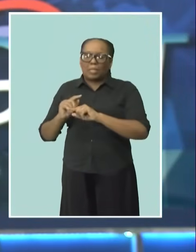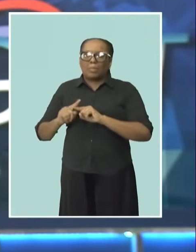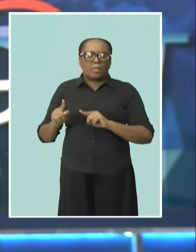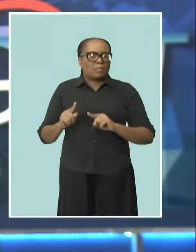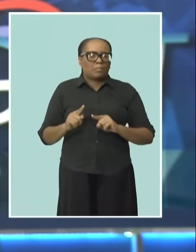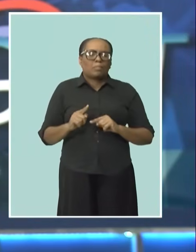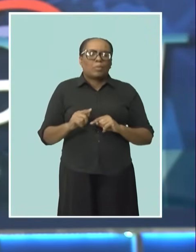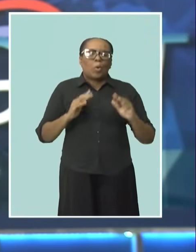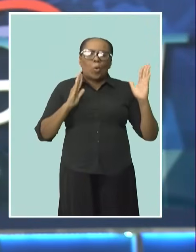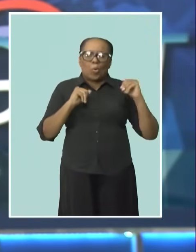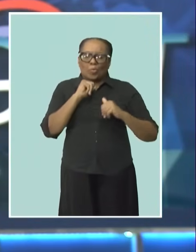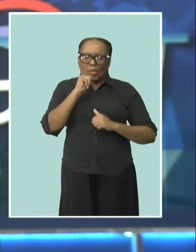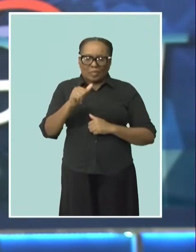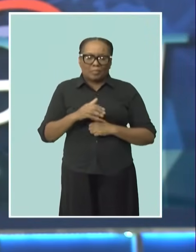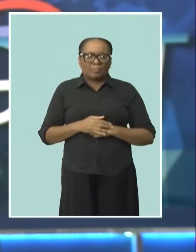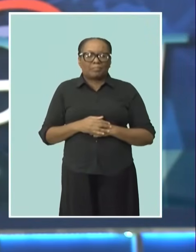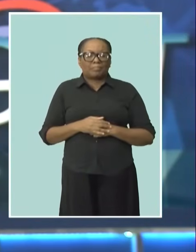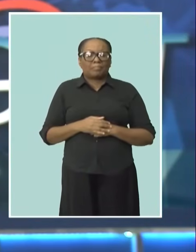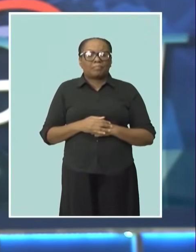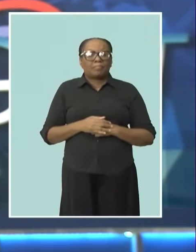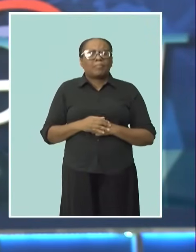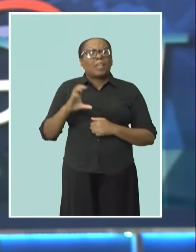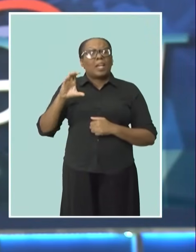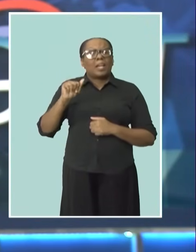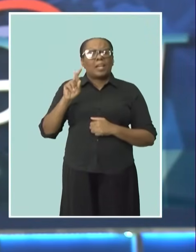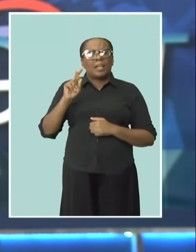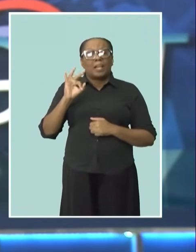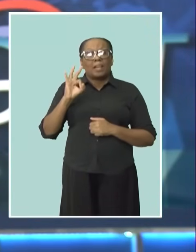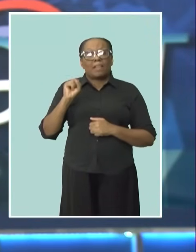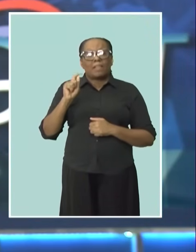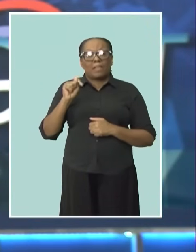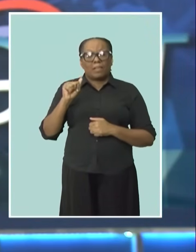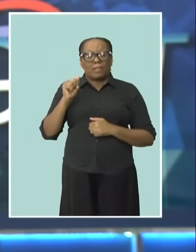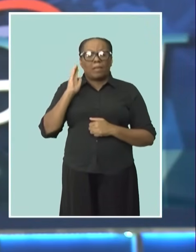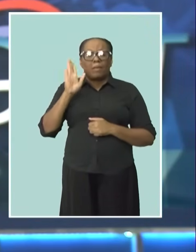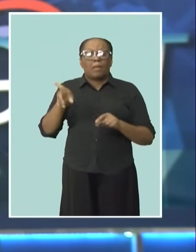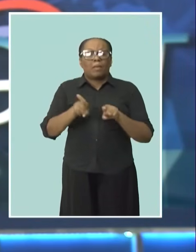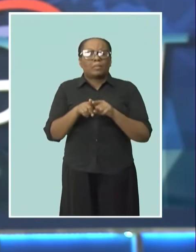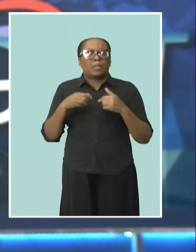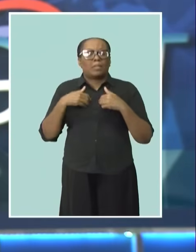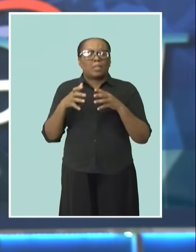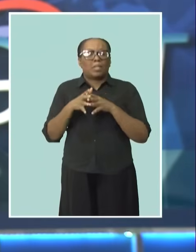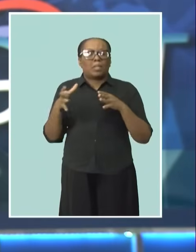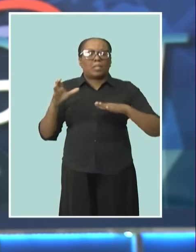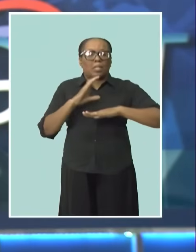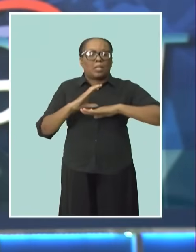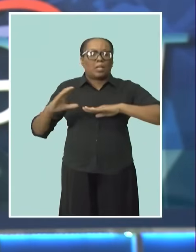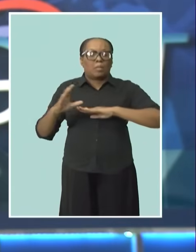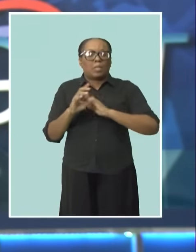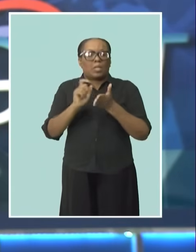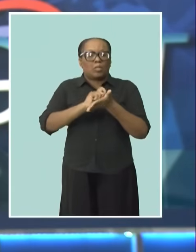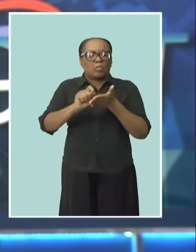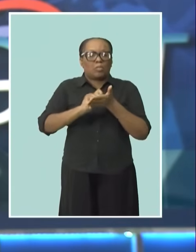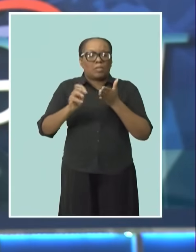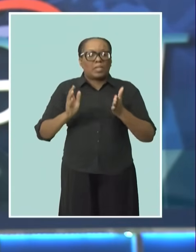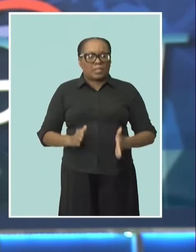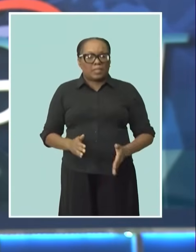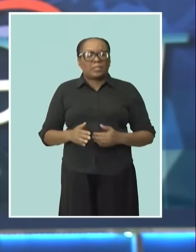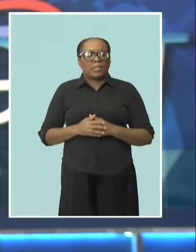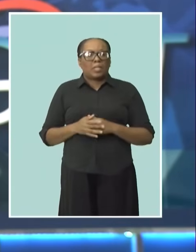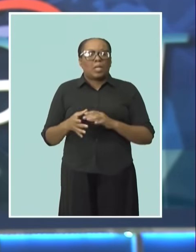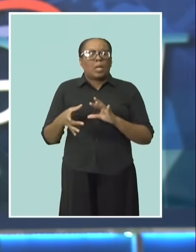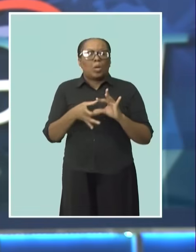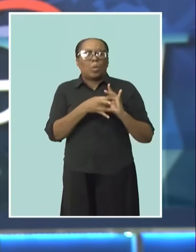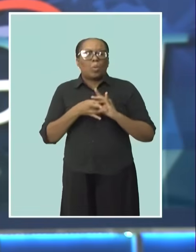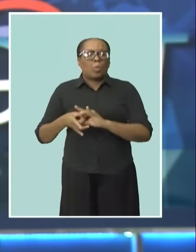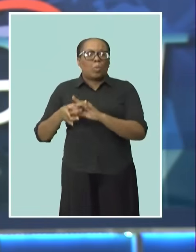Carifesta 15 will be flooded with books written by regional authors. Coordinator of the Carifesta 15 Literary Arts component,